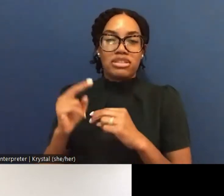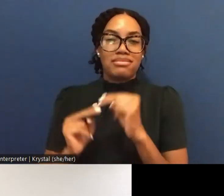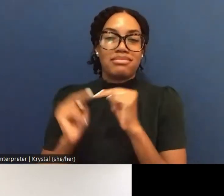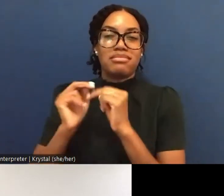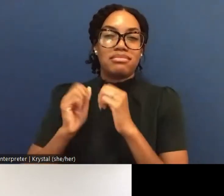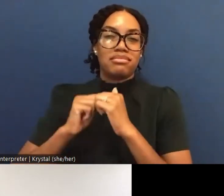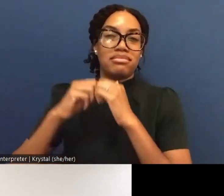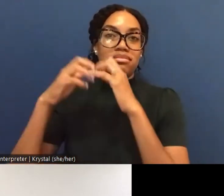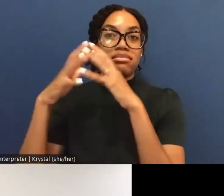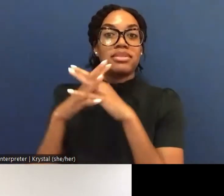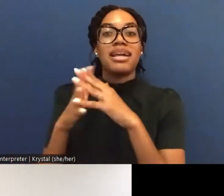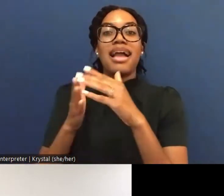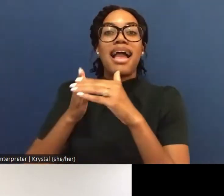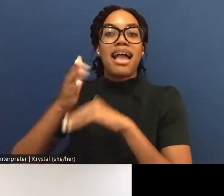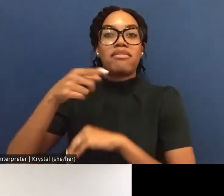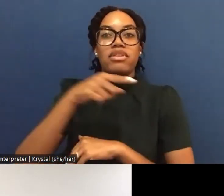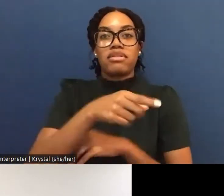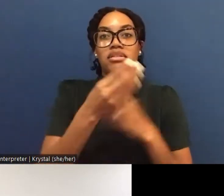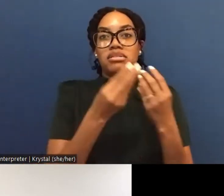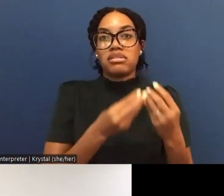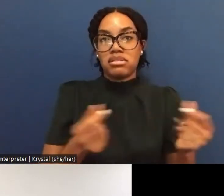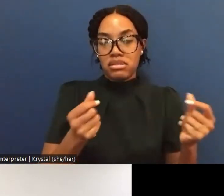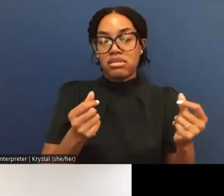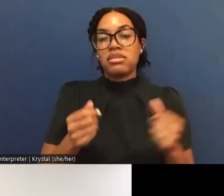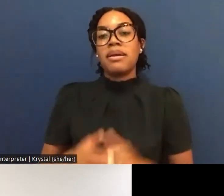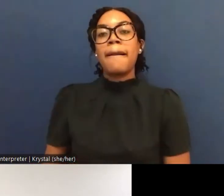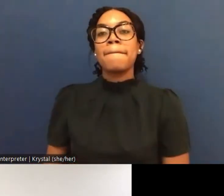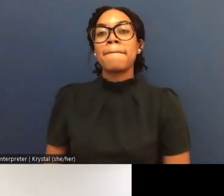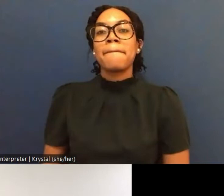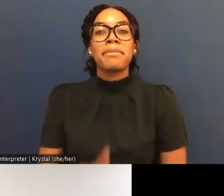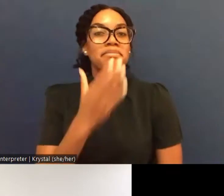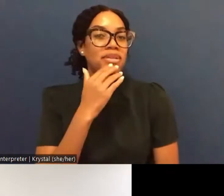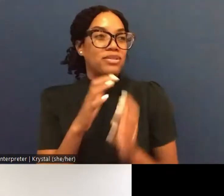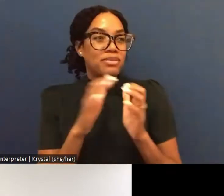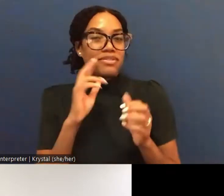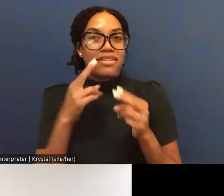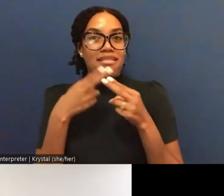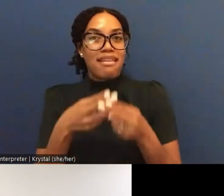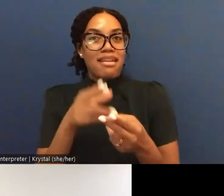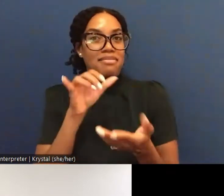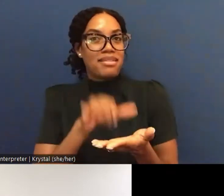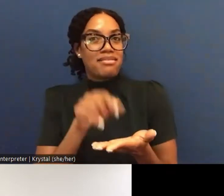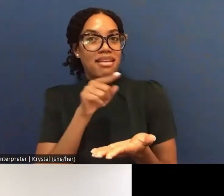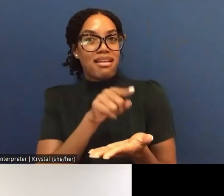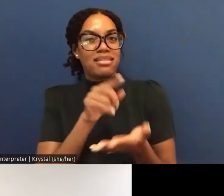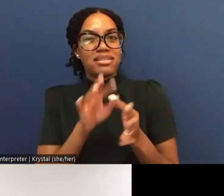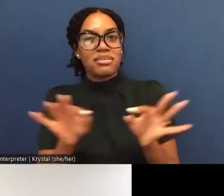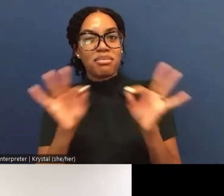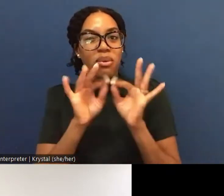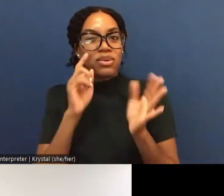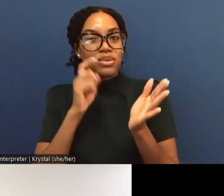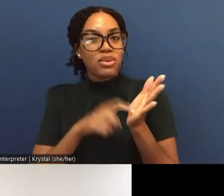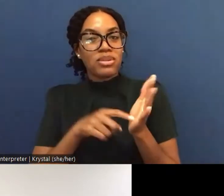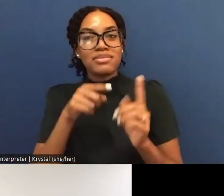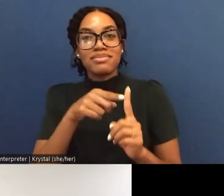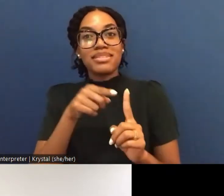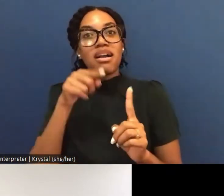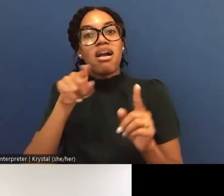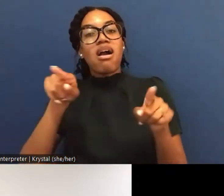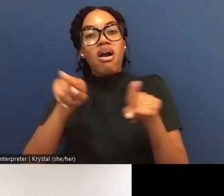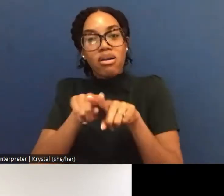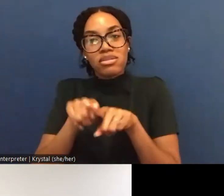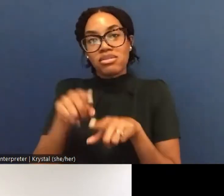Thank you so much for that. And I appreciate you naming that this is also Black history, right? As we think about the larger course content